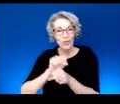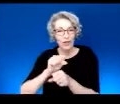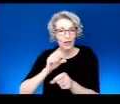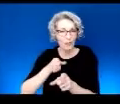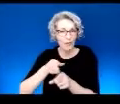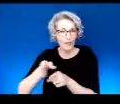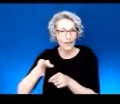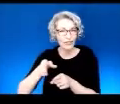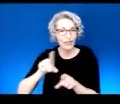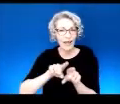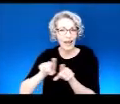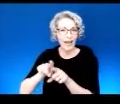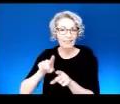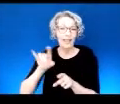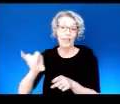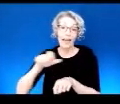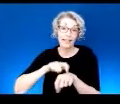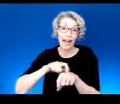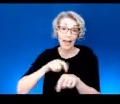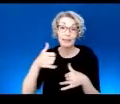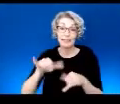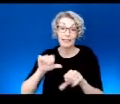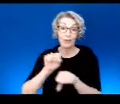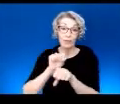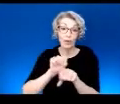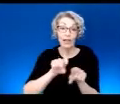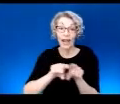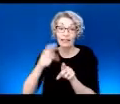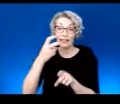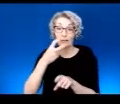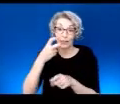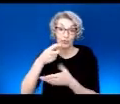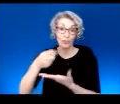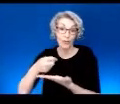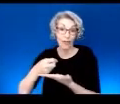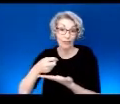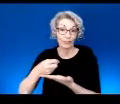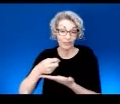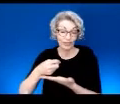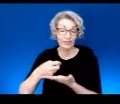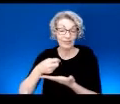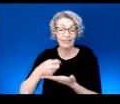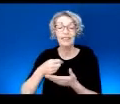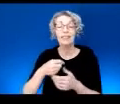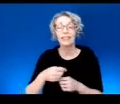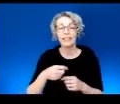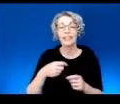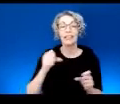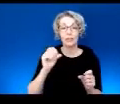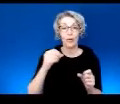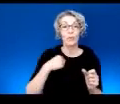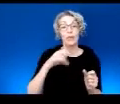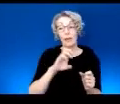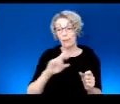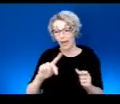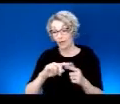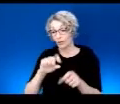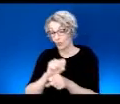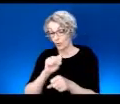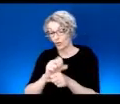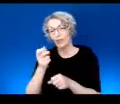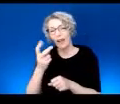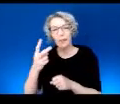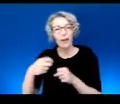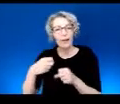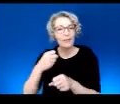as at that time I was still working as a speech language pathologist. And so as I worked a couple